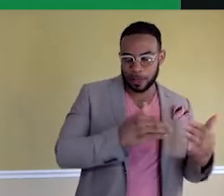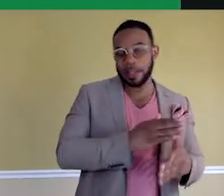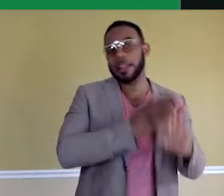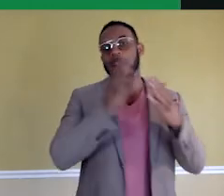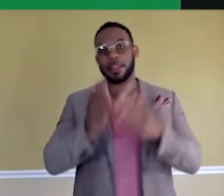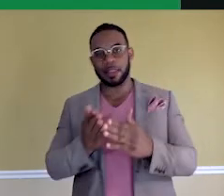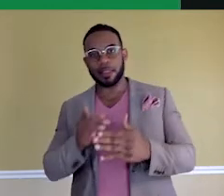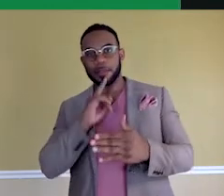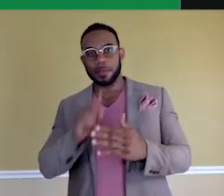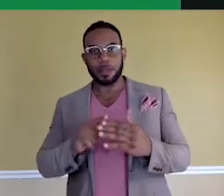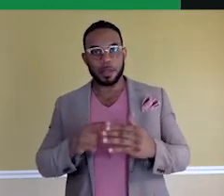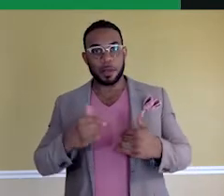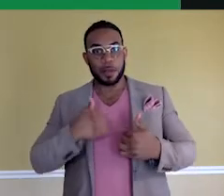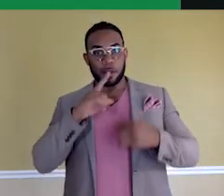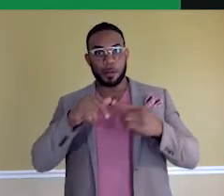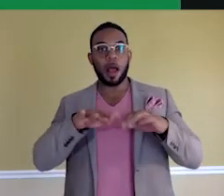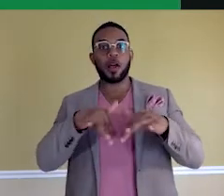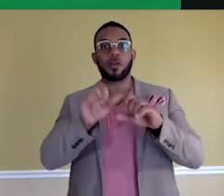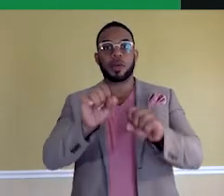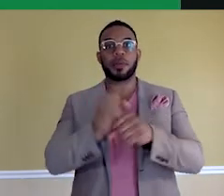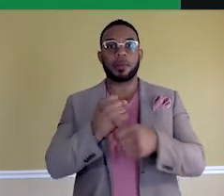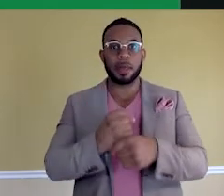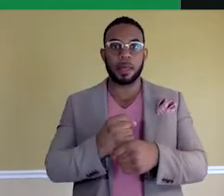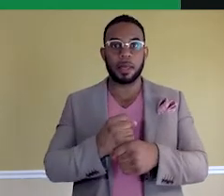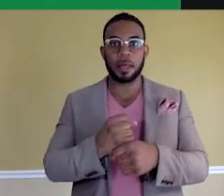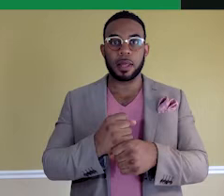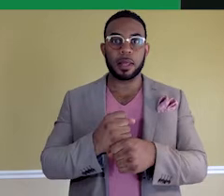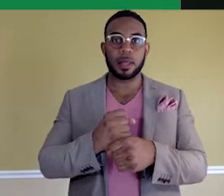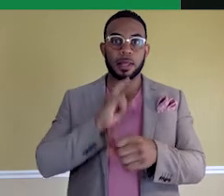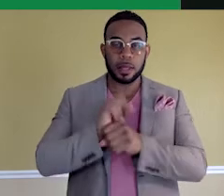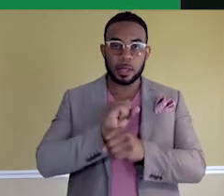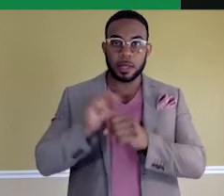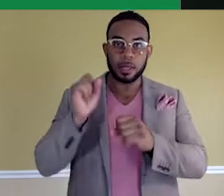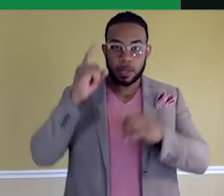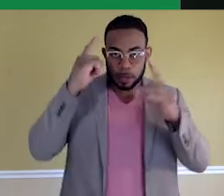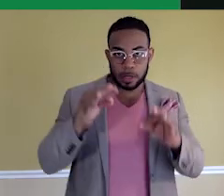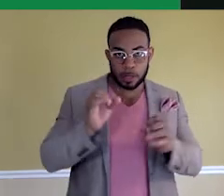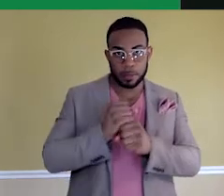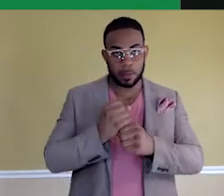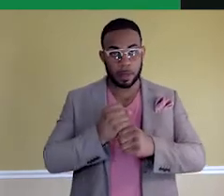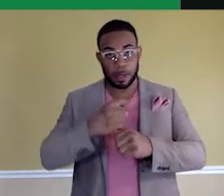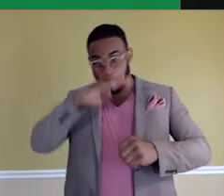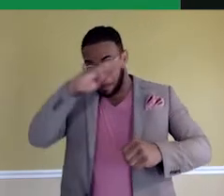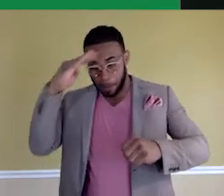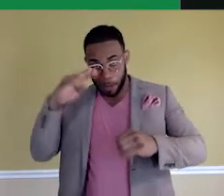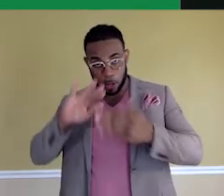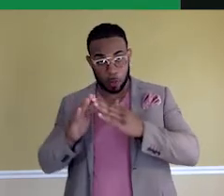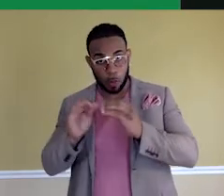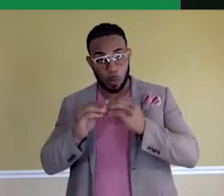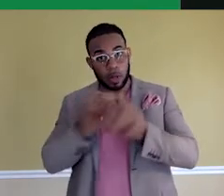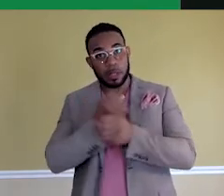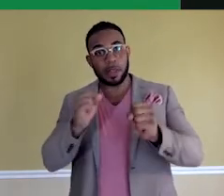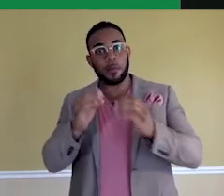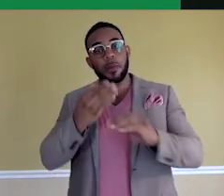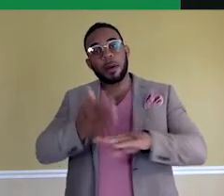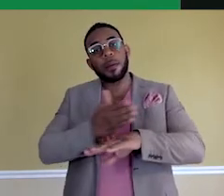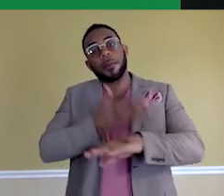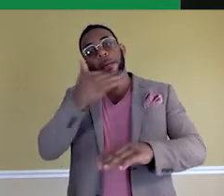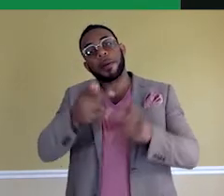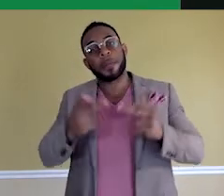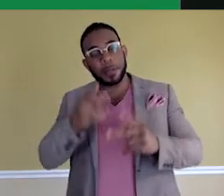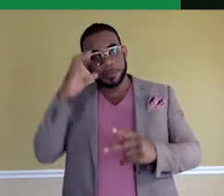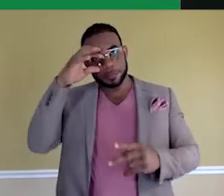it's going to be me talking about how you can make deliberate decisions to make the Black community a much safer and a much better